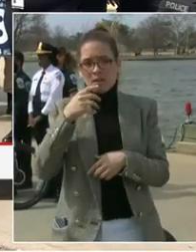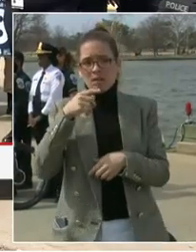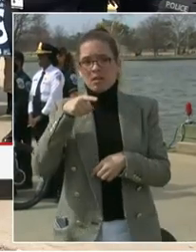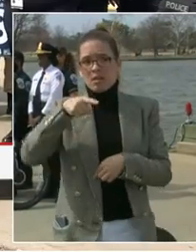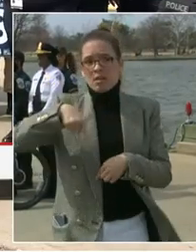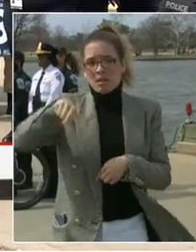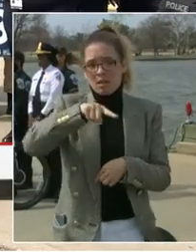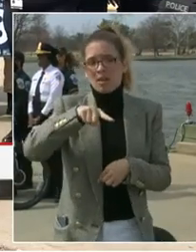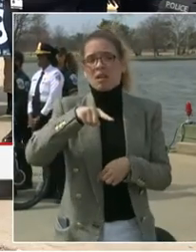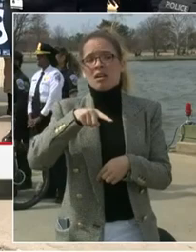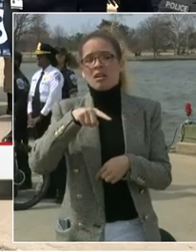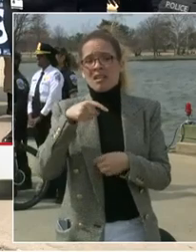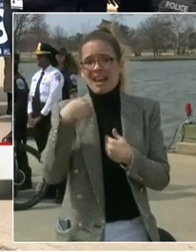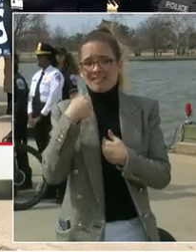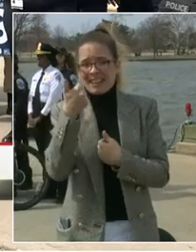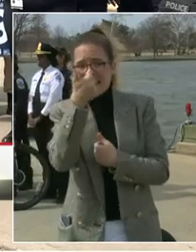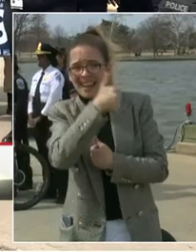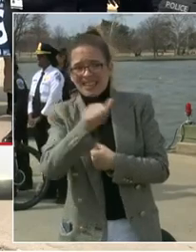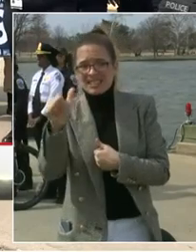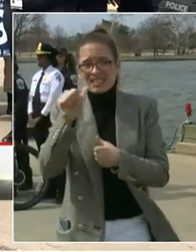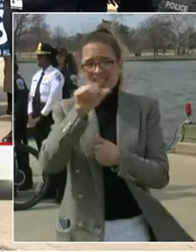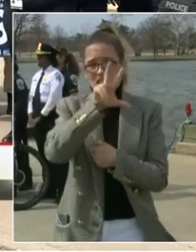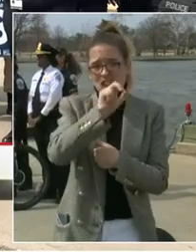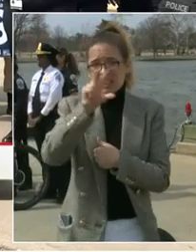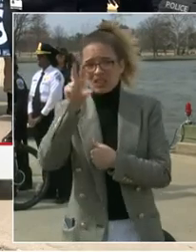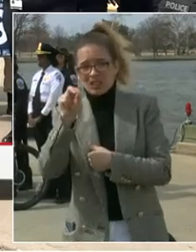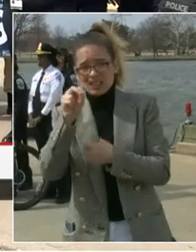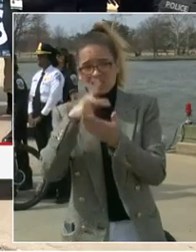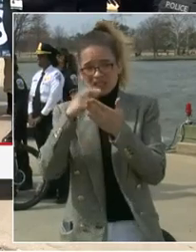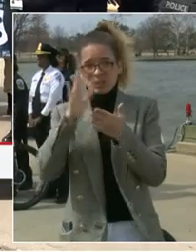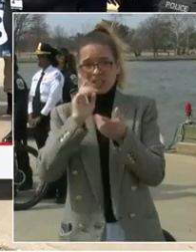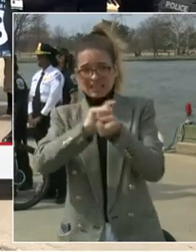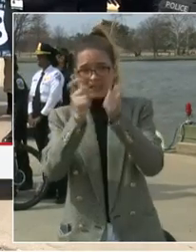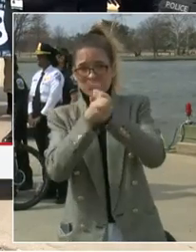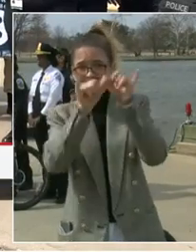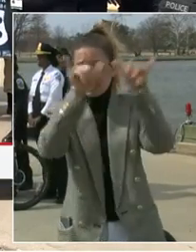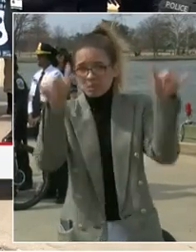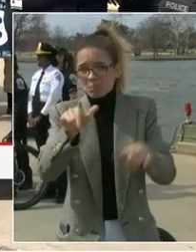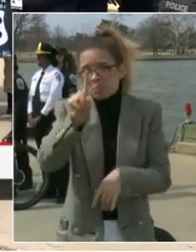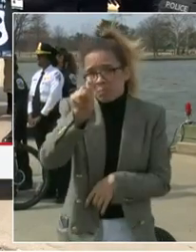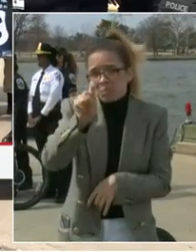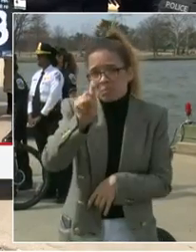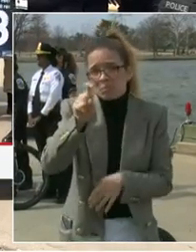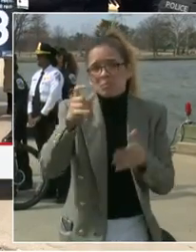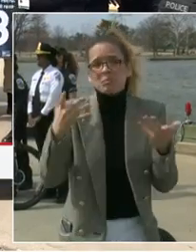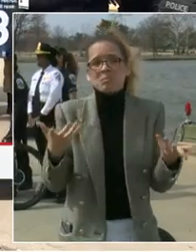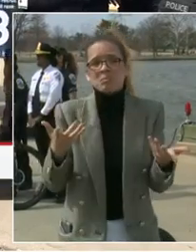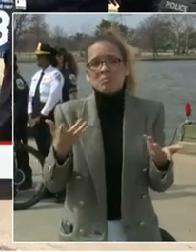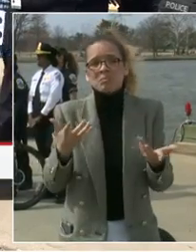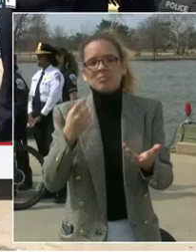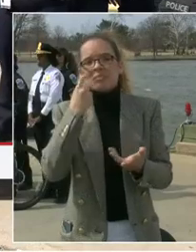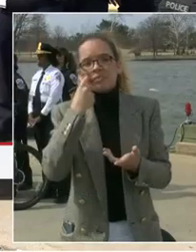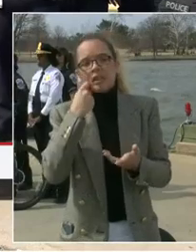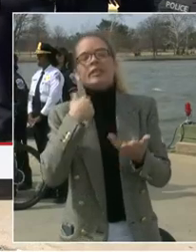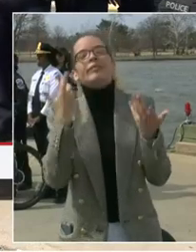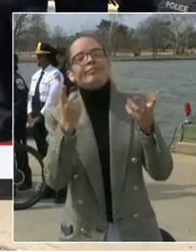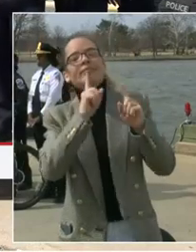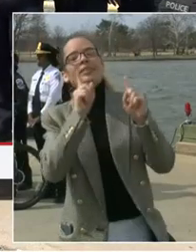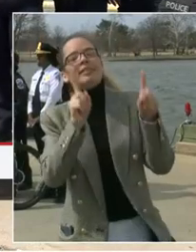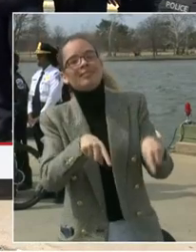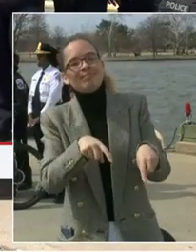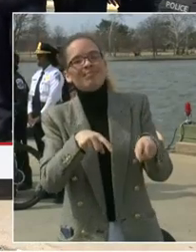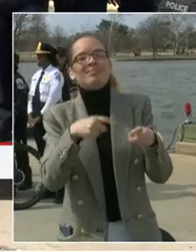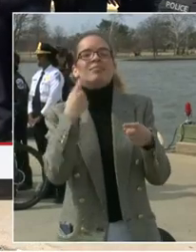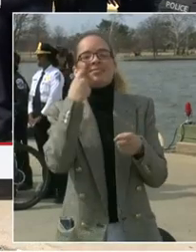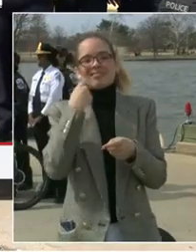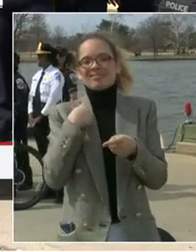any systemic changes other than the hiring of the chief equity officer. As I said, as has been said, we're not going